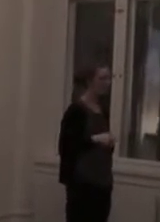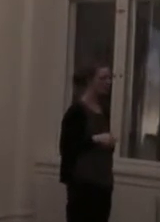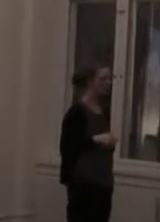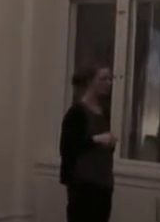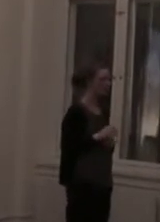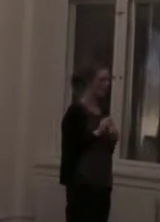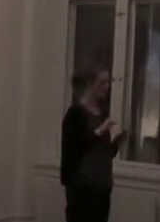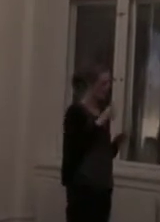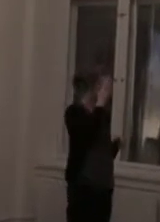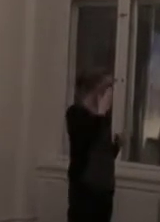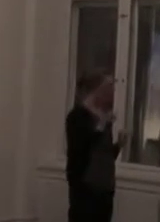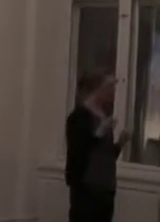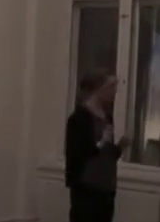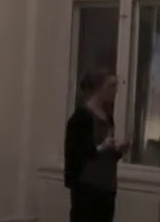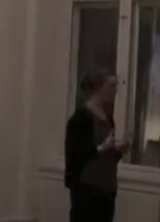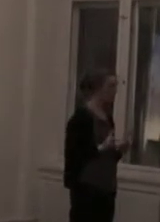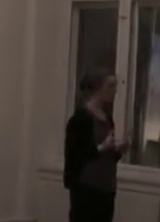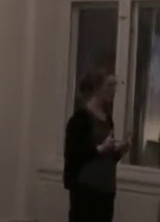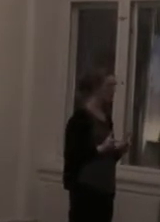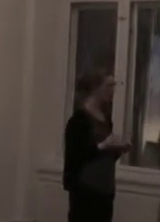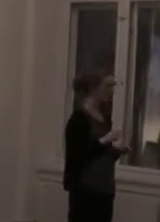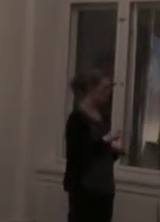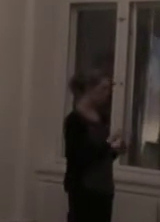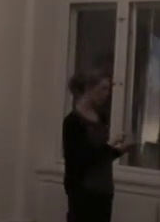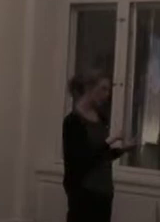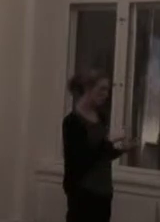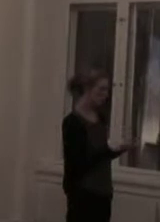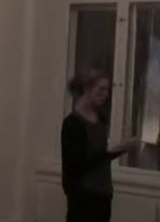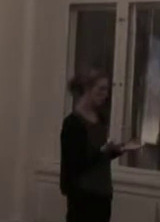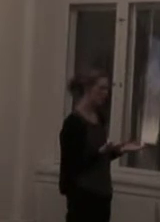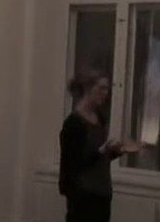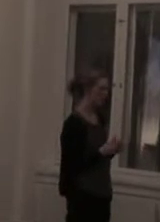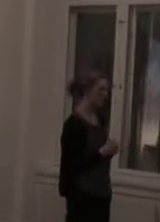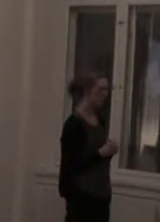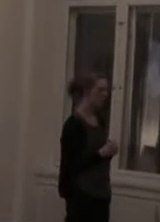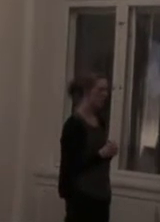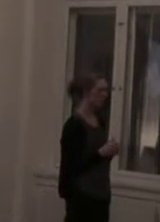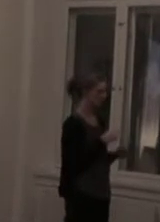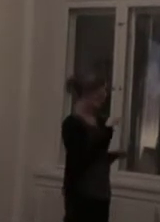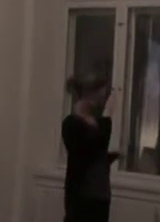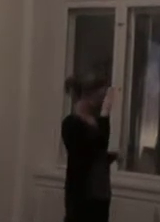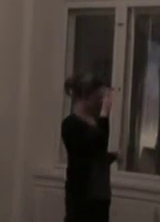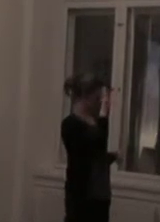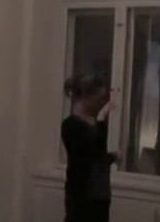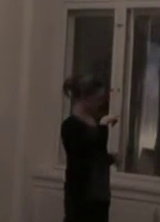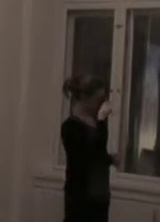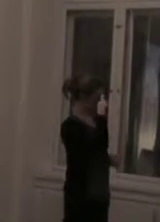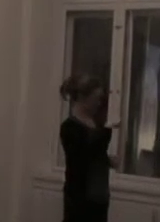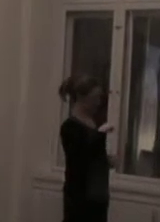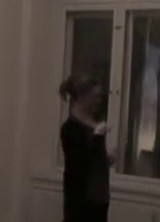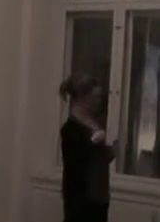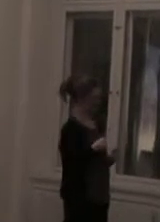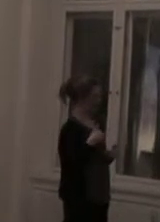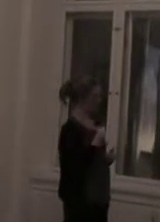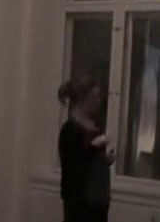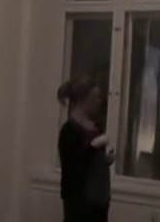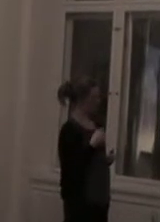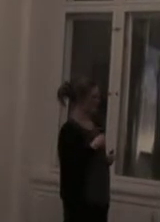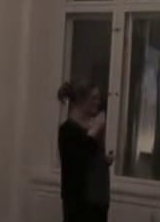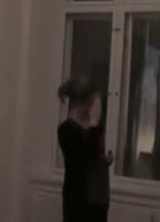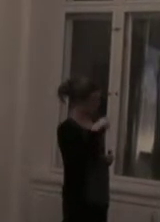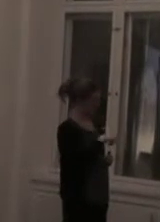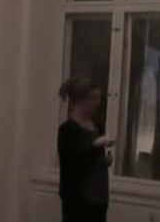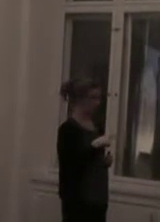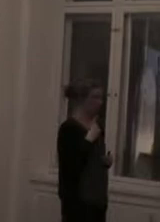okay? And I'm like, okay, you're queer. Good. You know yourself. And she's like, you're not gonna